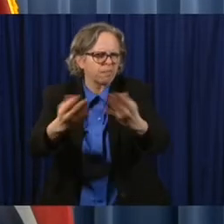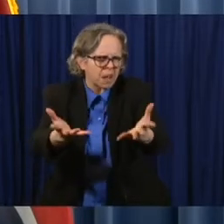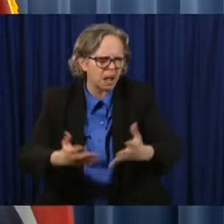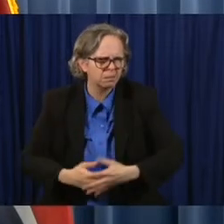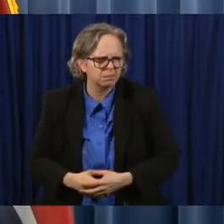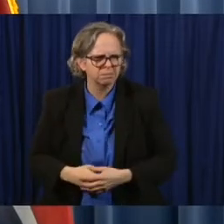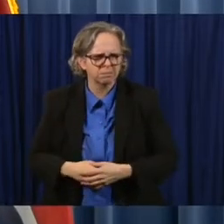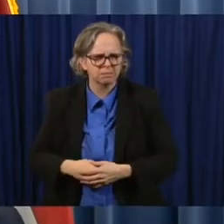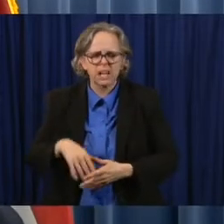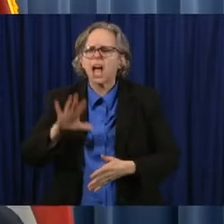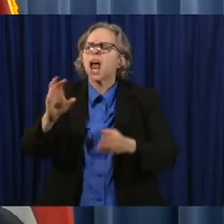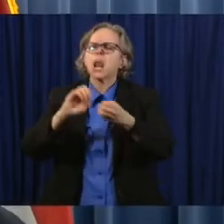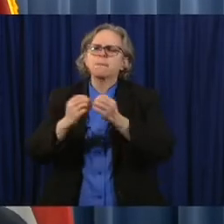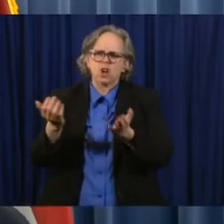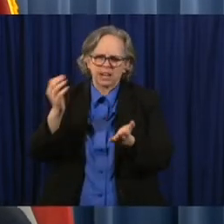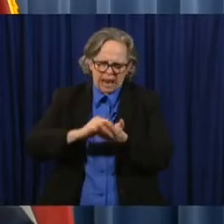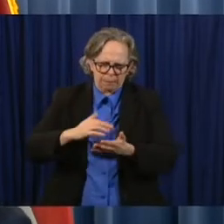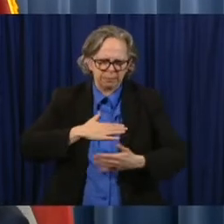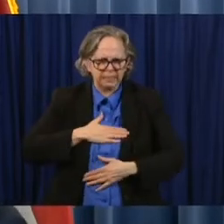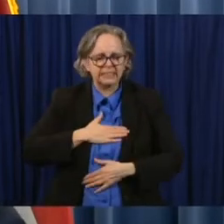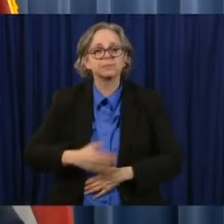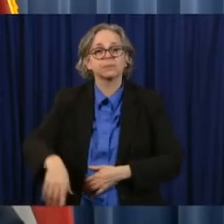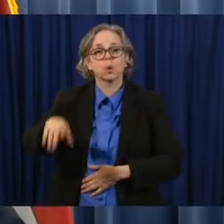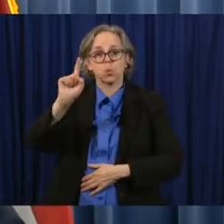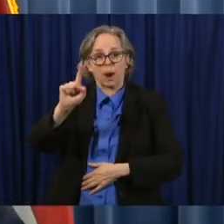again? Sure, the number is